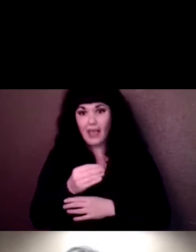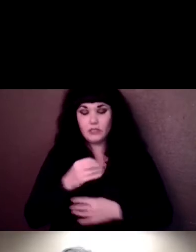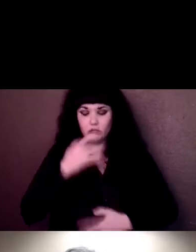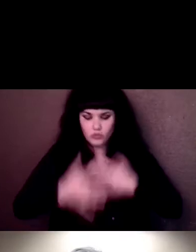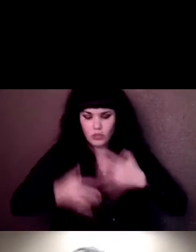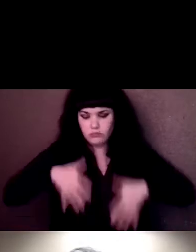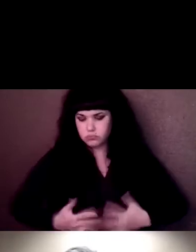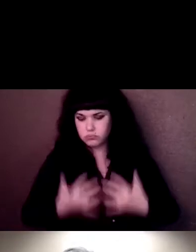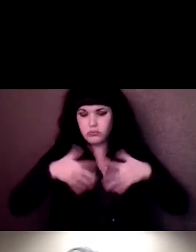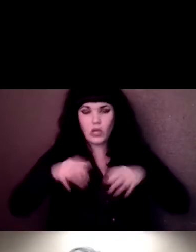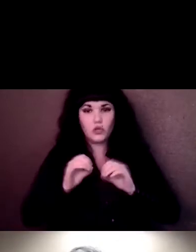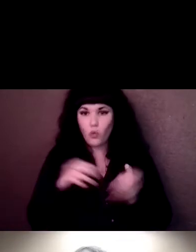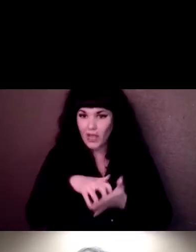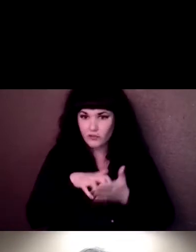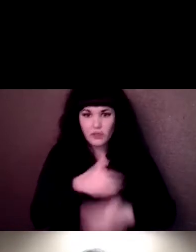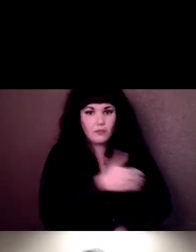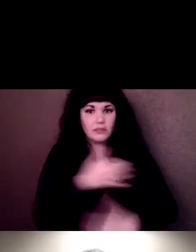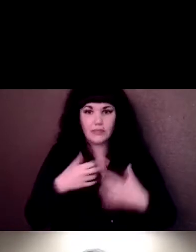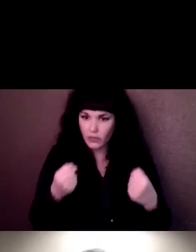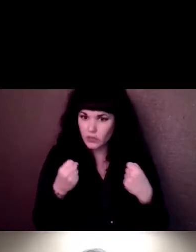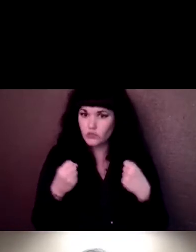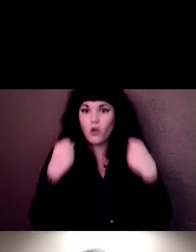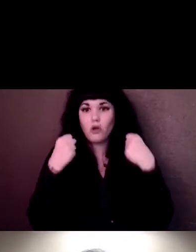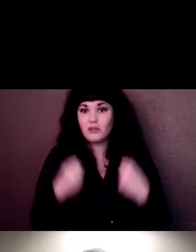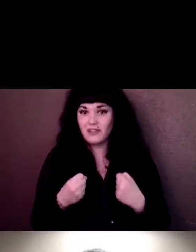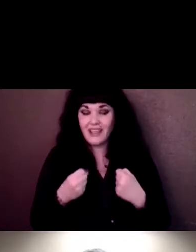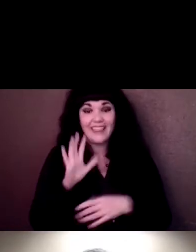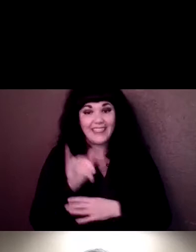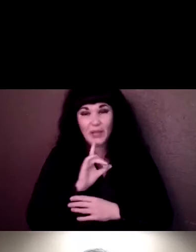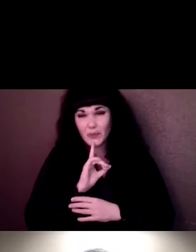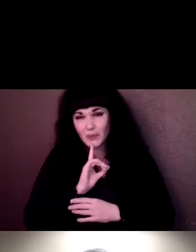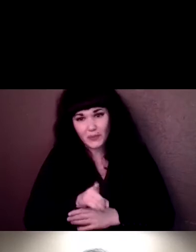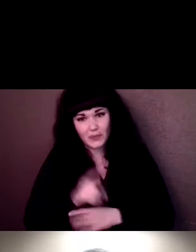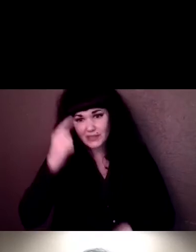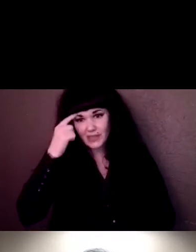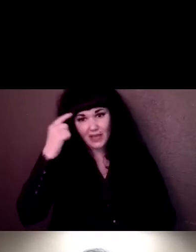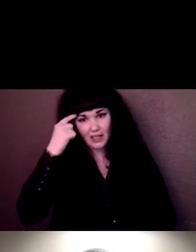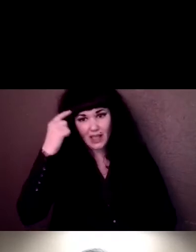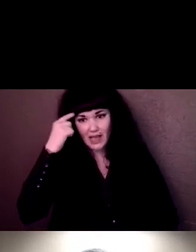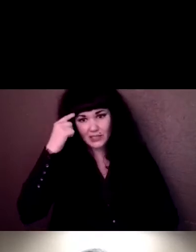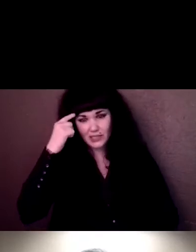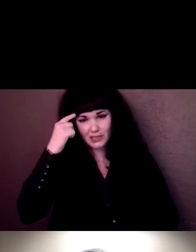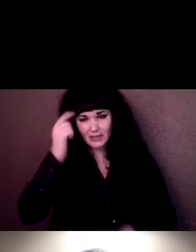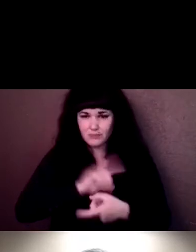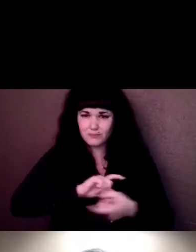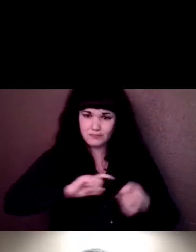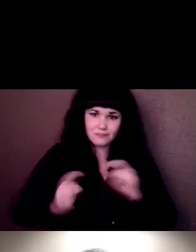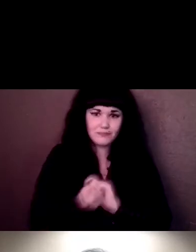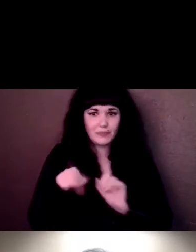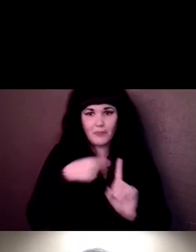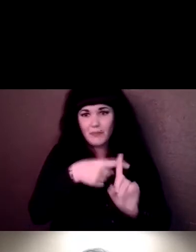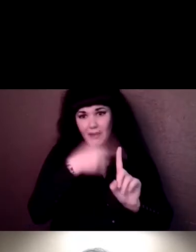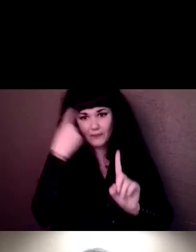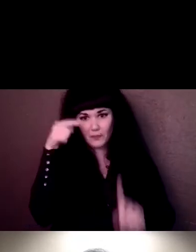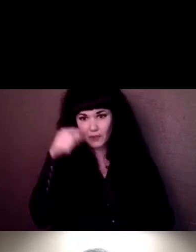no atrophy, that plays a huge role psychologically for Drew to be able to sustain